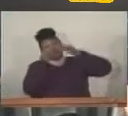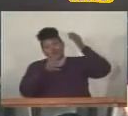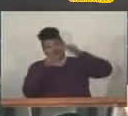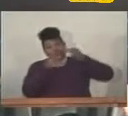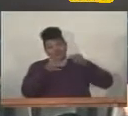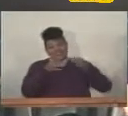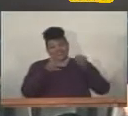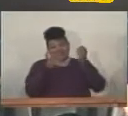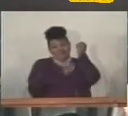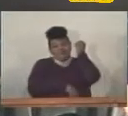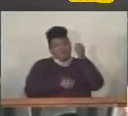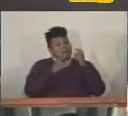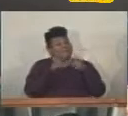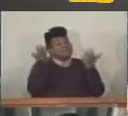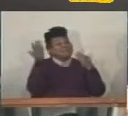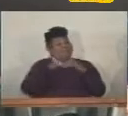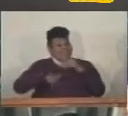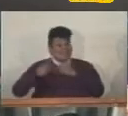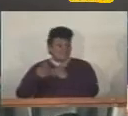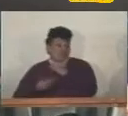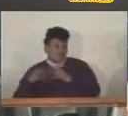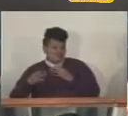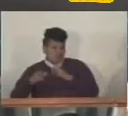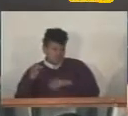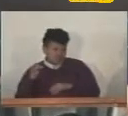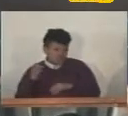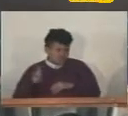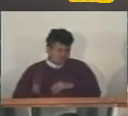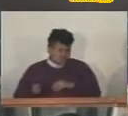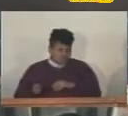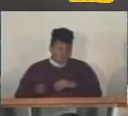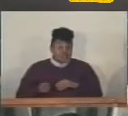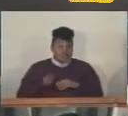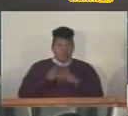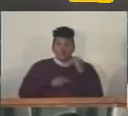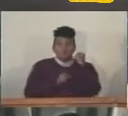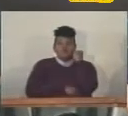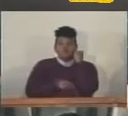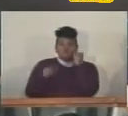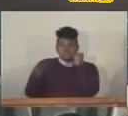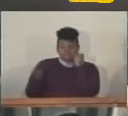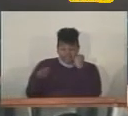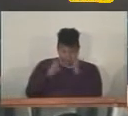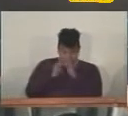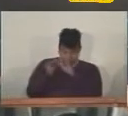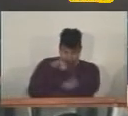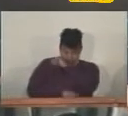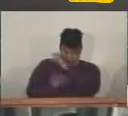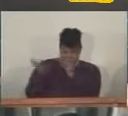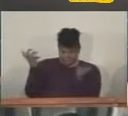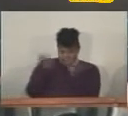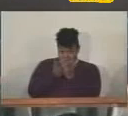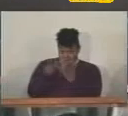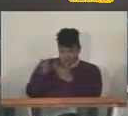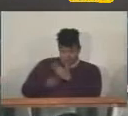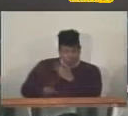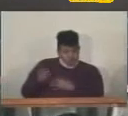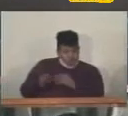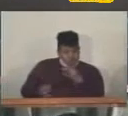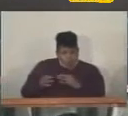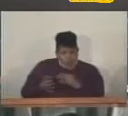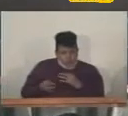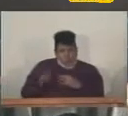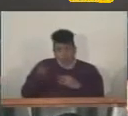the joinder in the Supreme Court of a matter